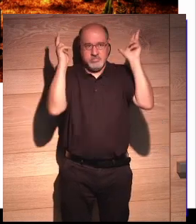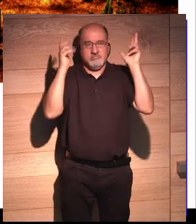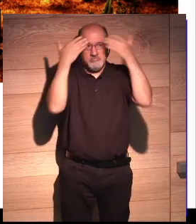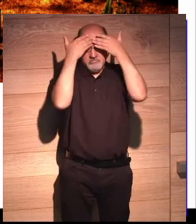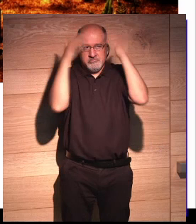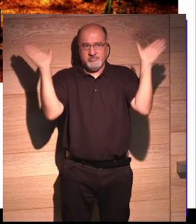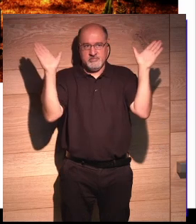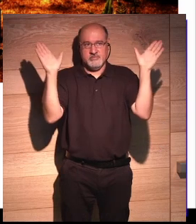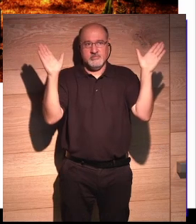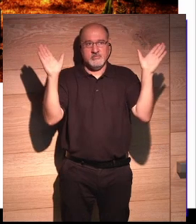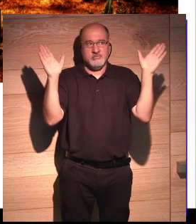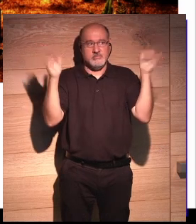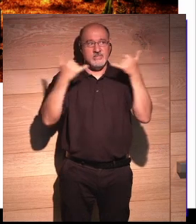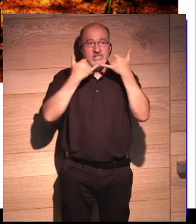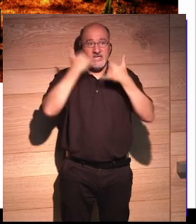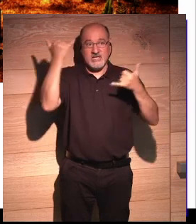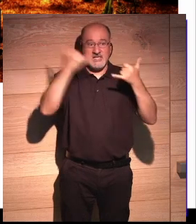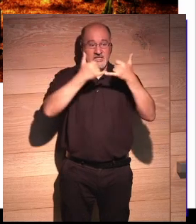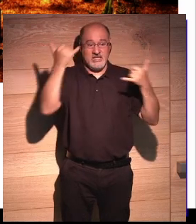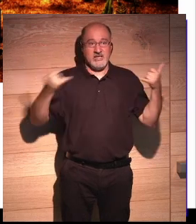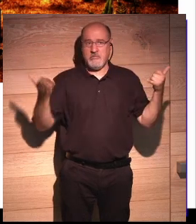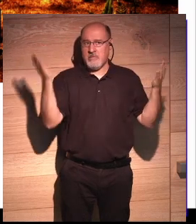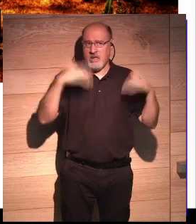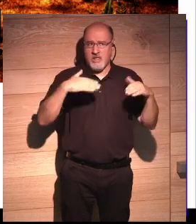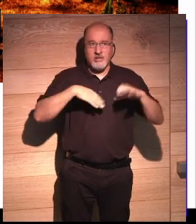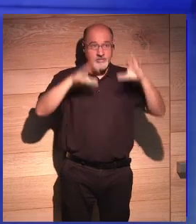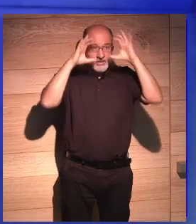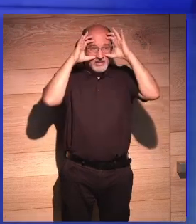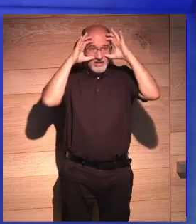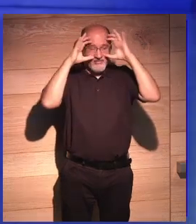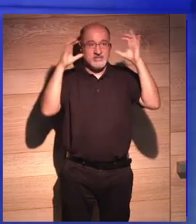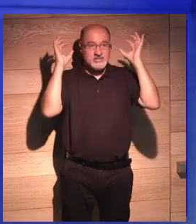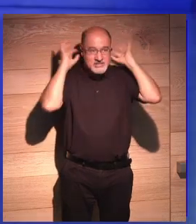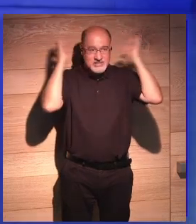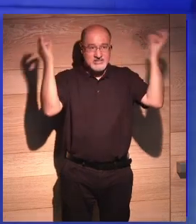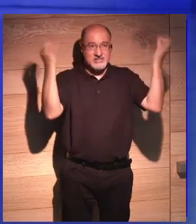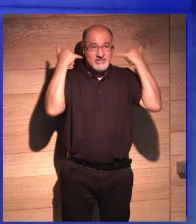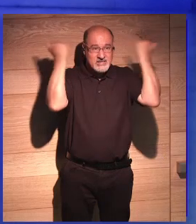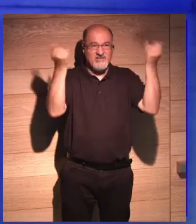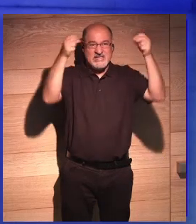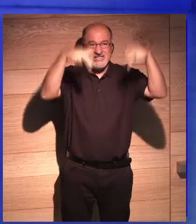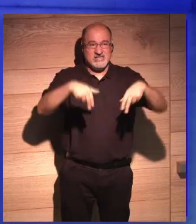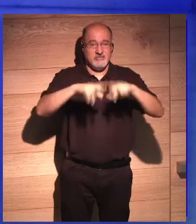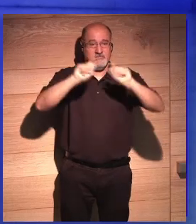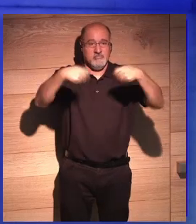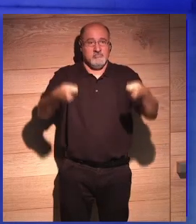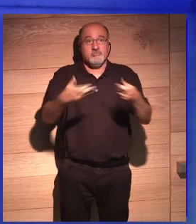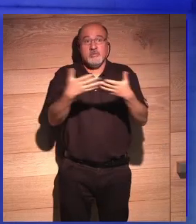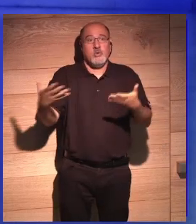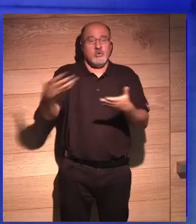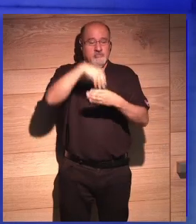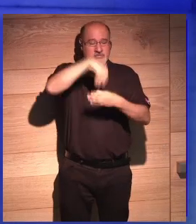around and for each other to see themselves in the virtual environment. Which leads on to Ocean of Air,